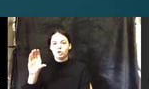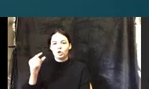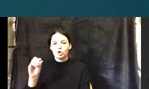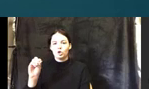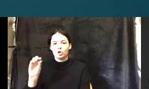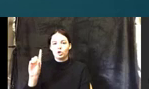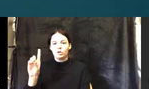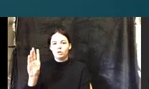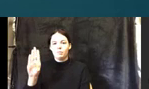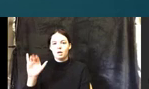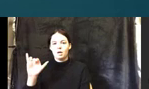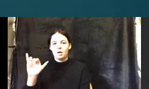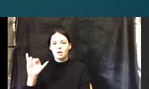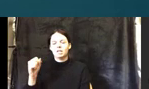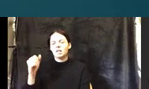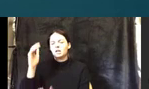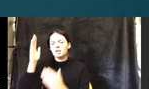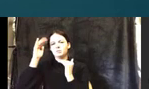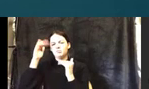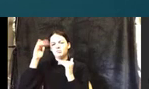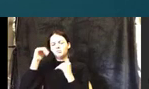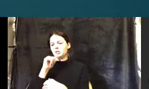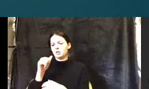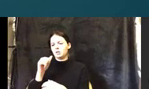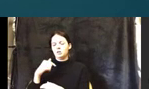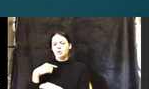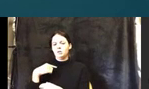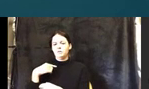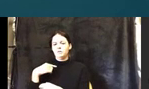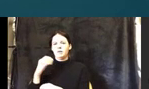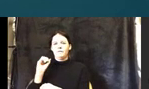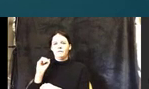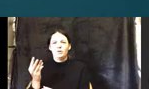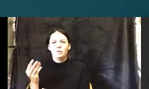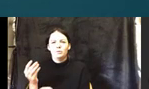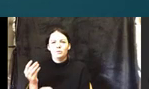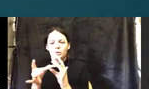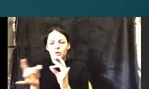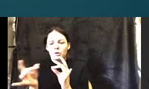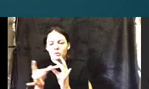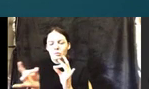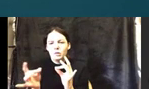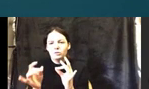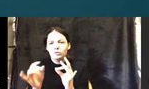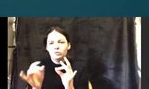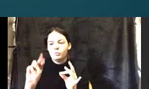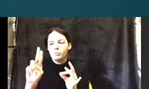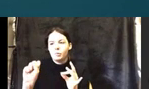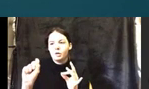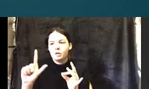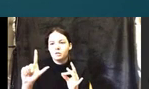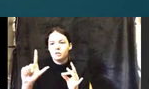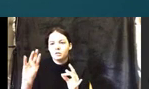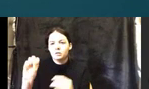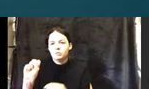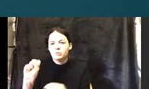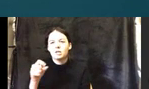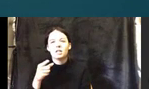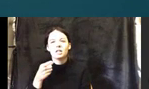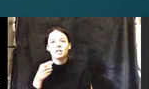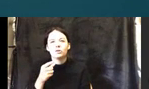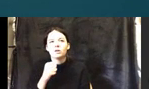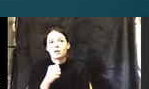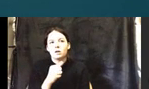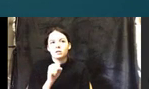saw on Goodreads, and it actually came from Muslims who weren't Syrian, who weren't Afghan, but they were angry